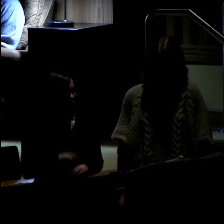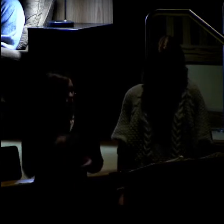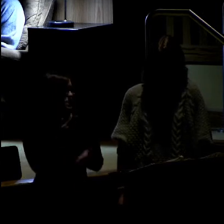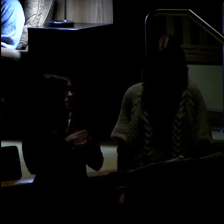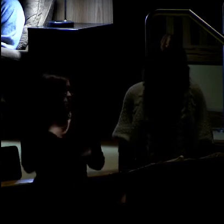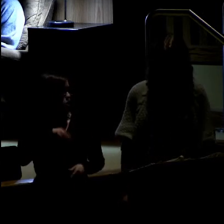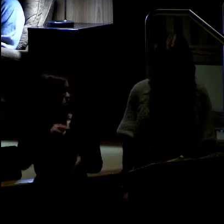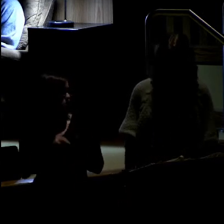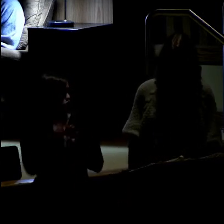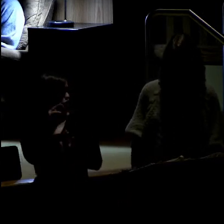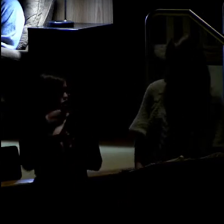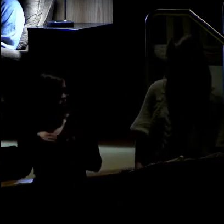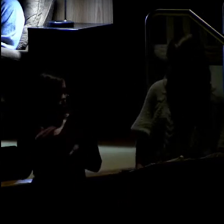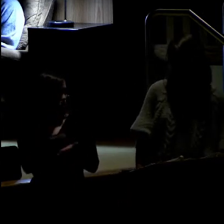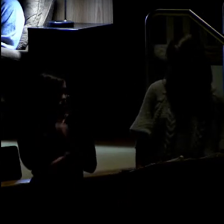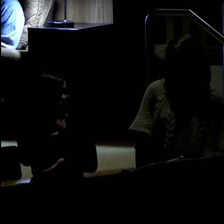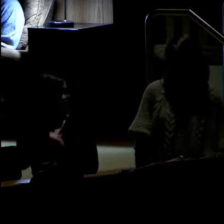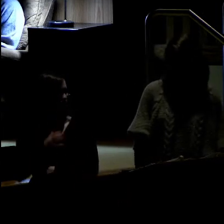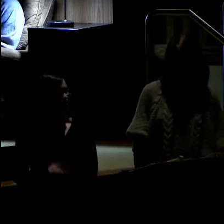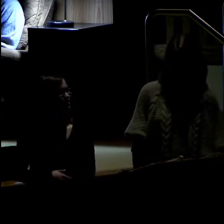I am.